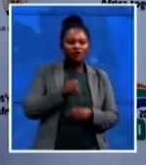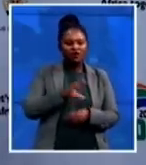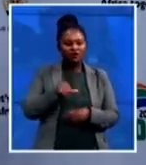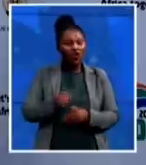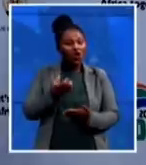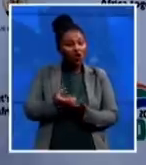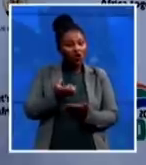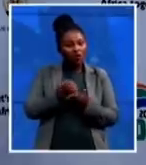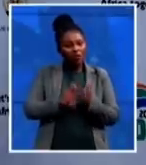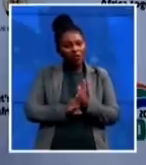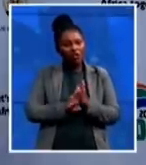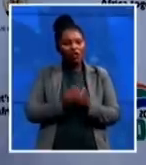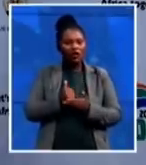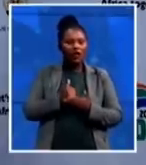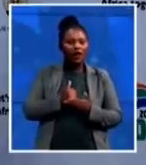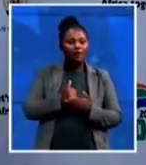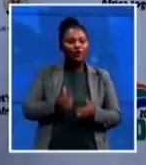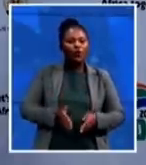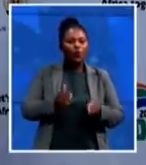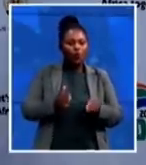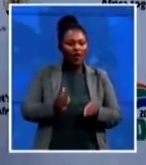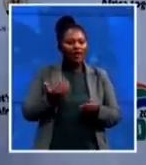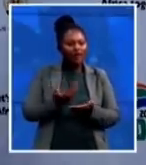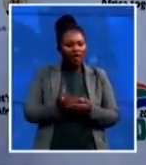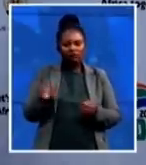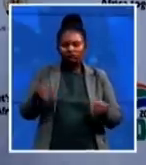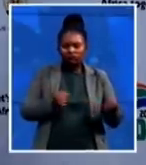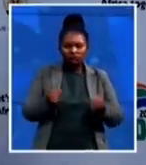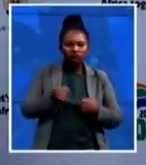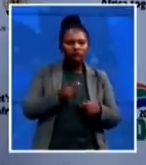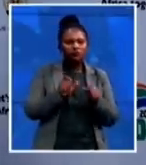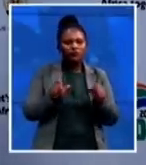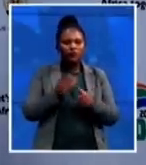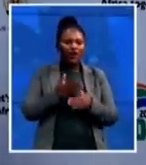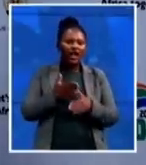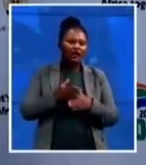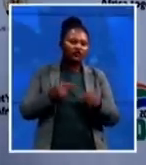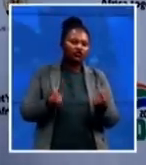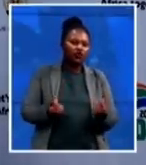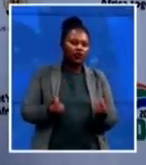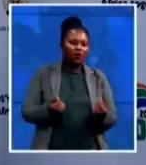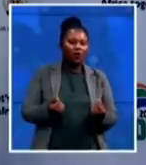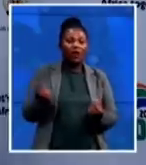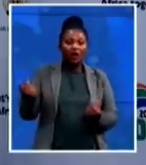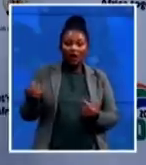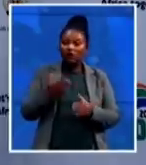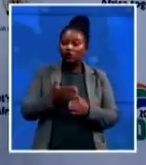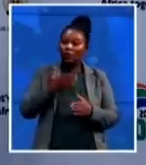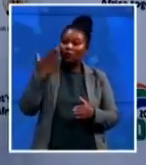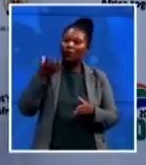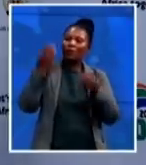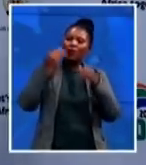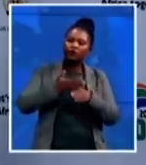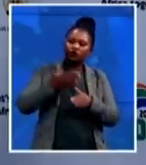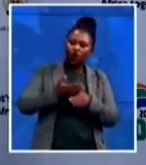those who are unemployed, in a manner that gives them opportunity to pay to our tax so that we've got revenue to develop those who are poor. So I'm